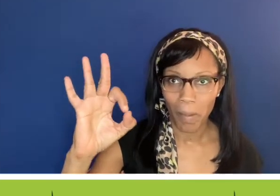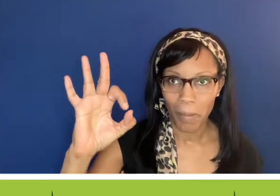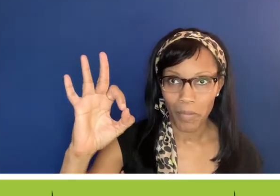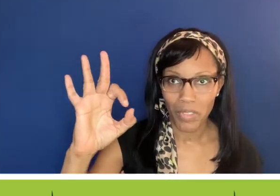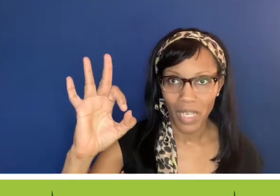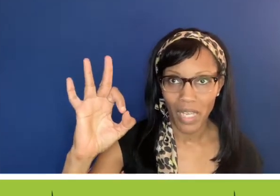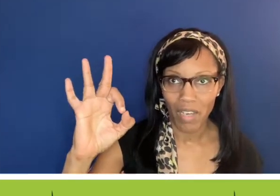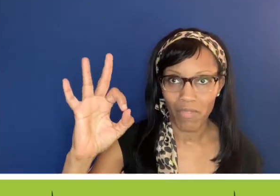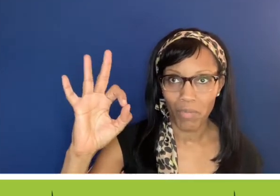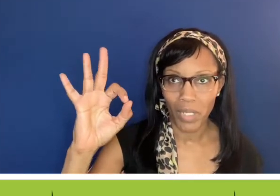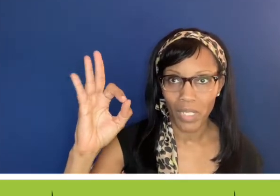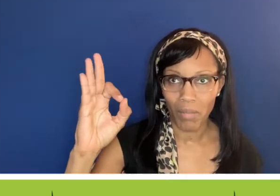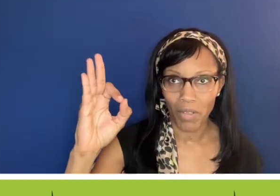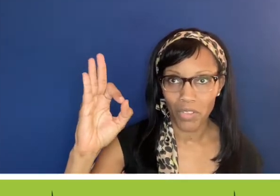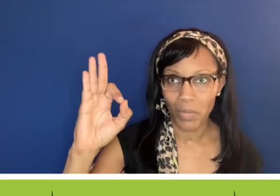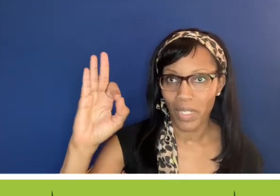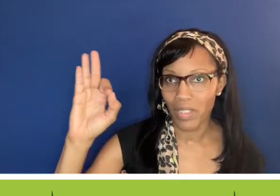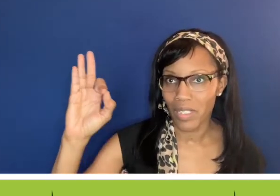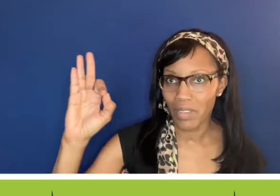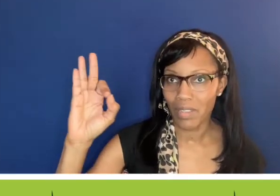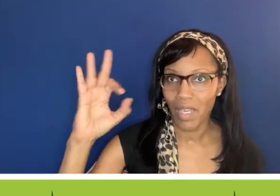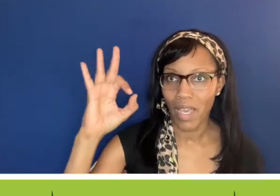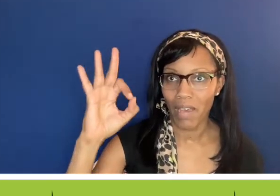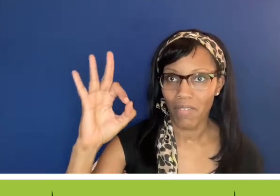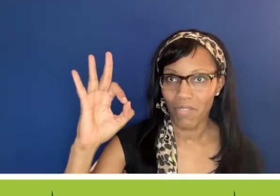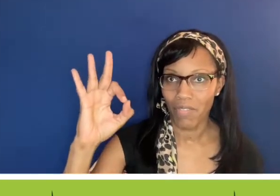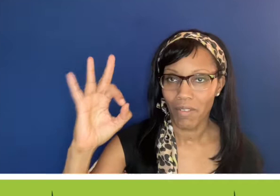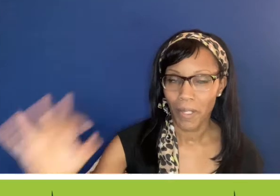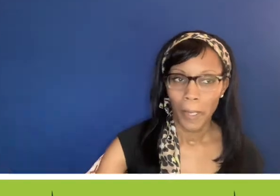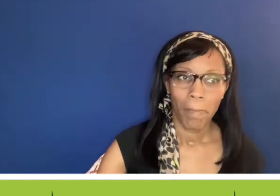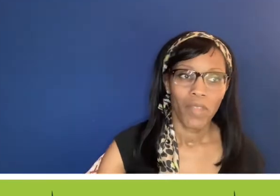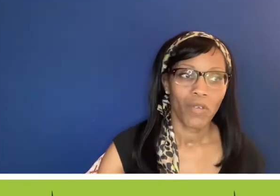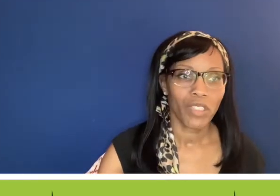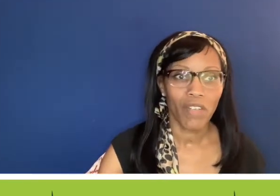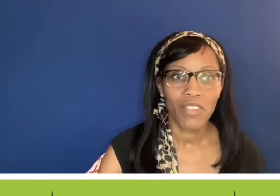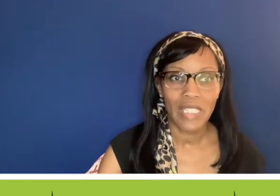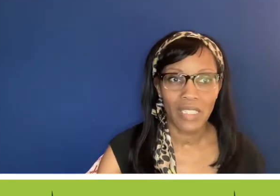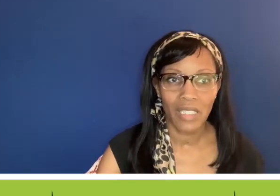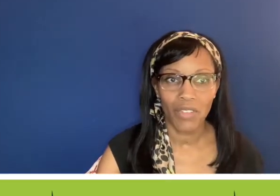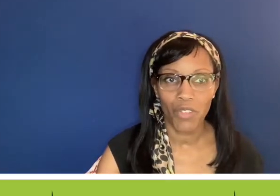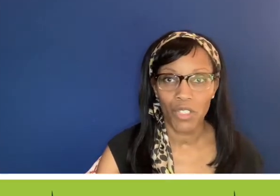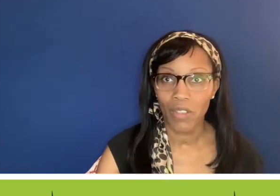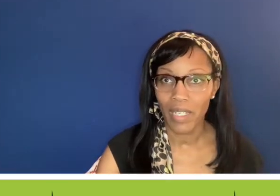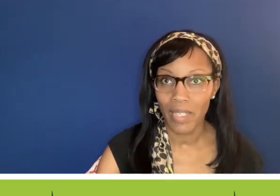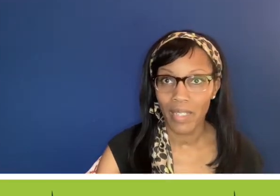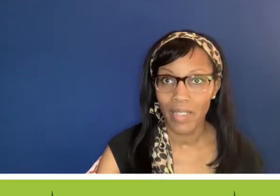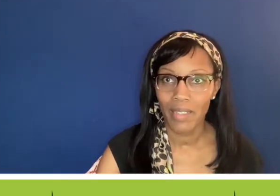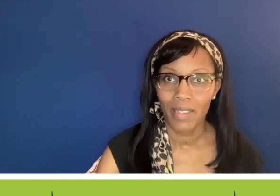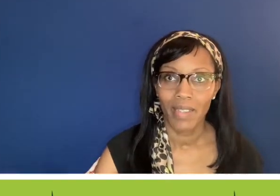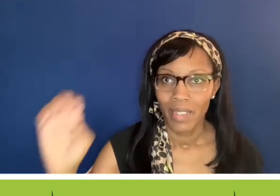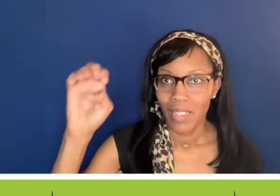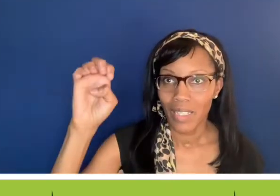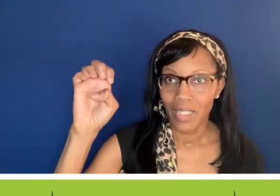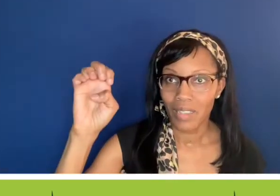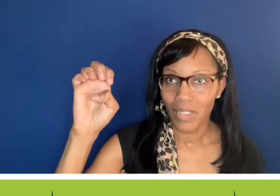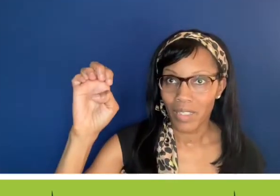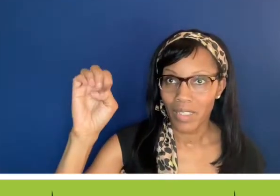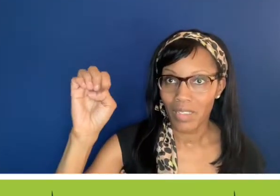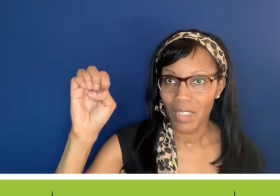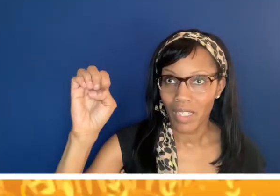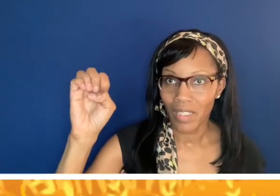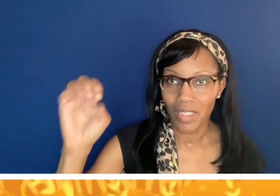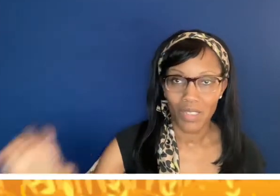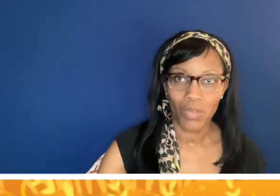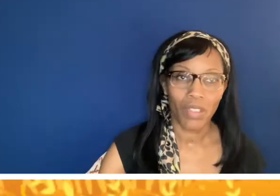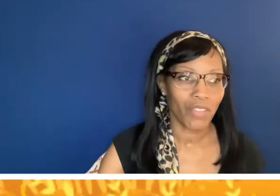seen a lot of people sign F, but it can also be like this, F. Whichever's easiest for you, like E is like